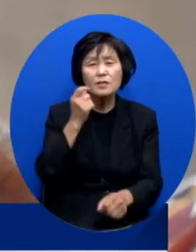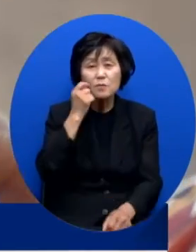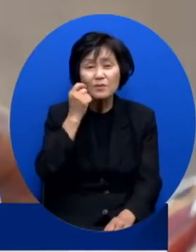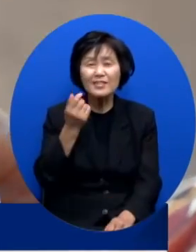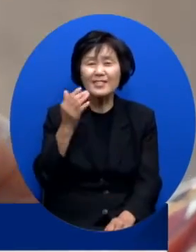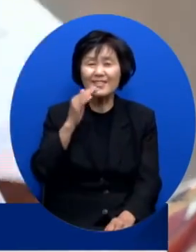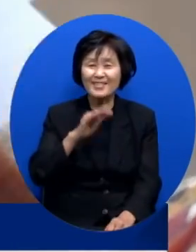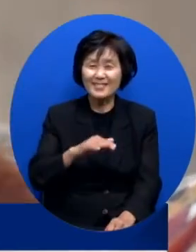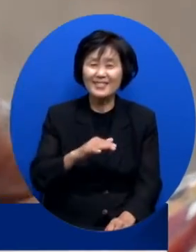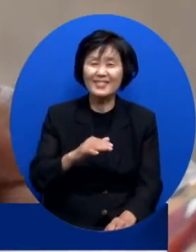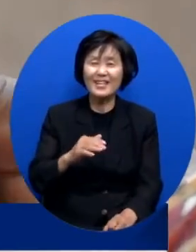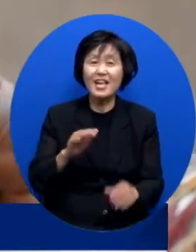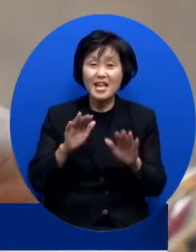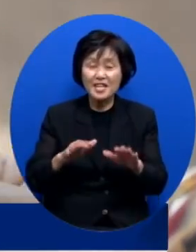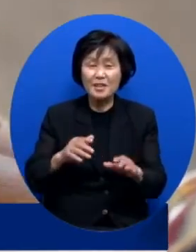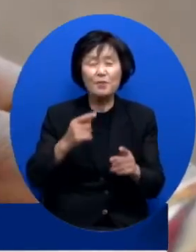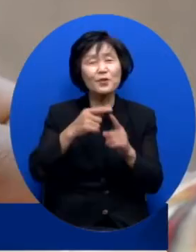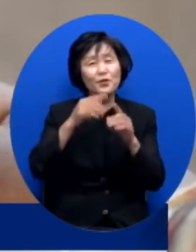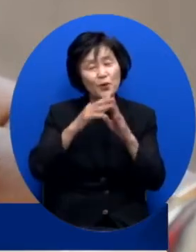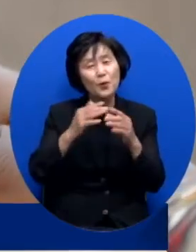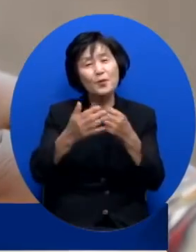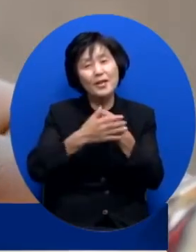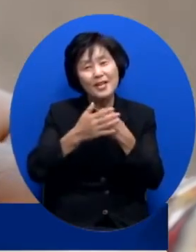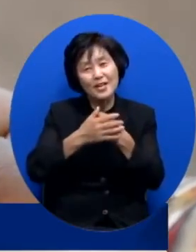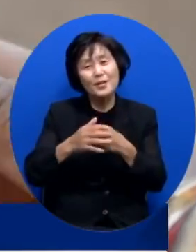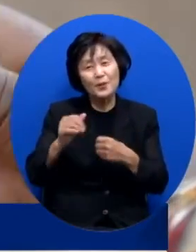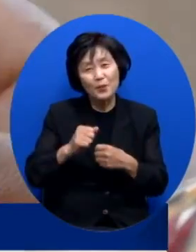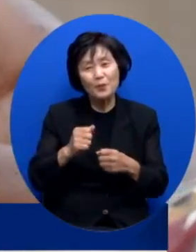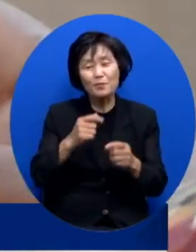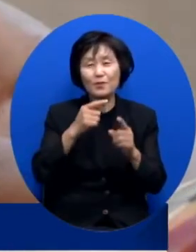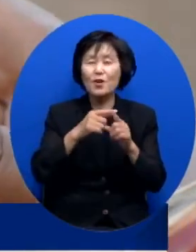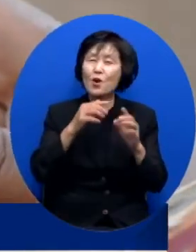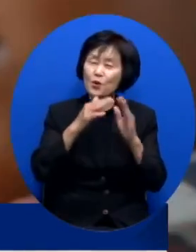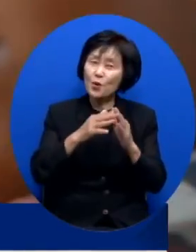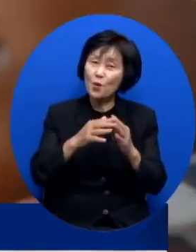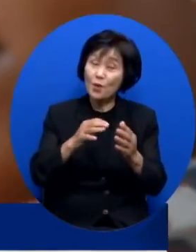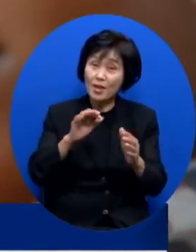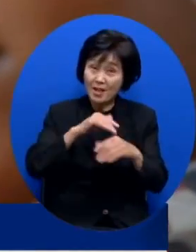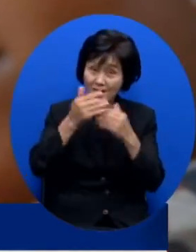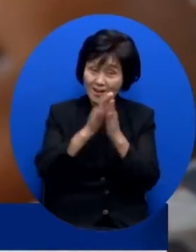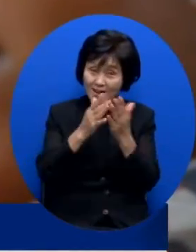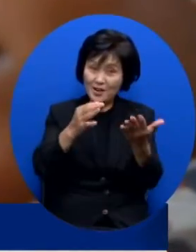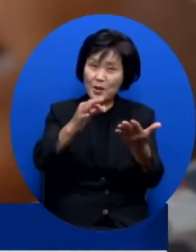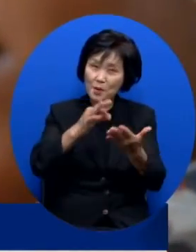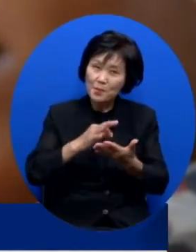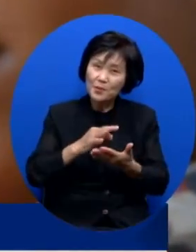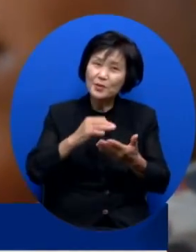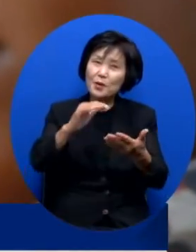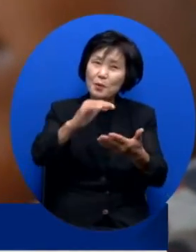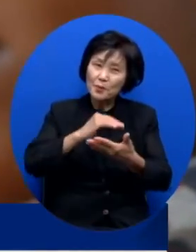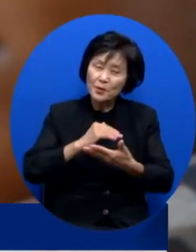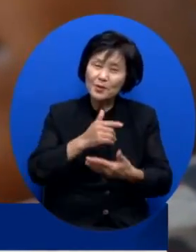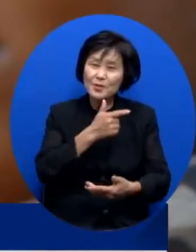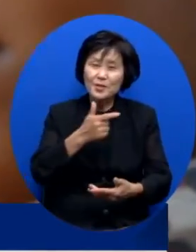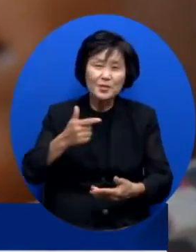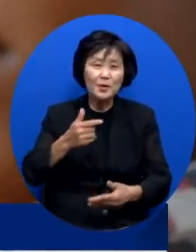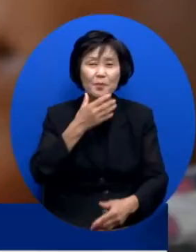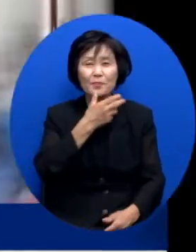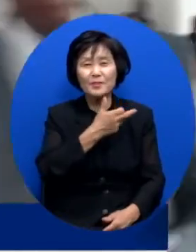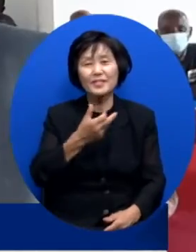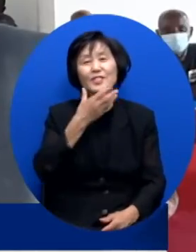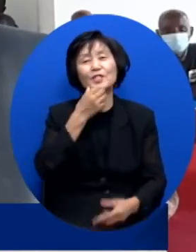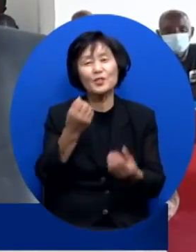prohibitive. We want to extend on behalf of the churches here with the support that we have received from Soul Light and Soul